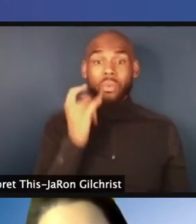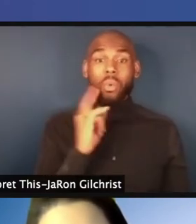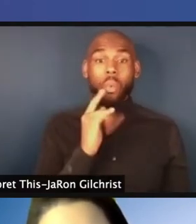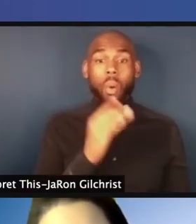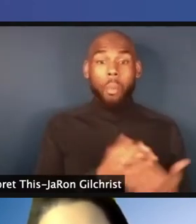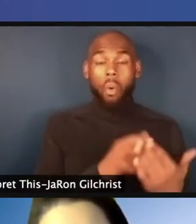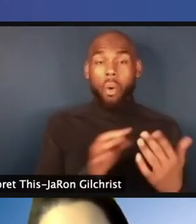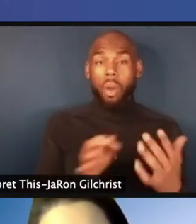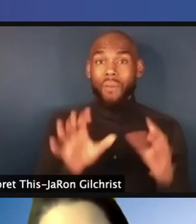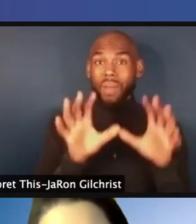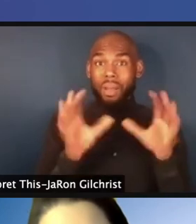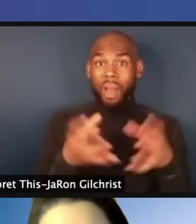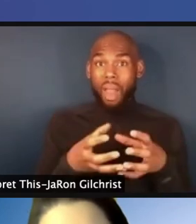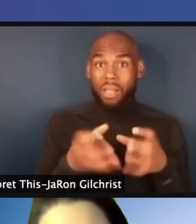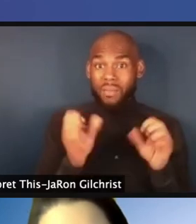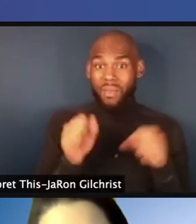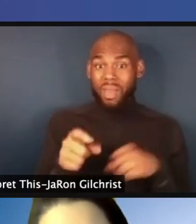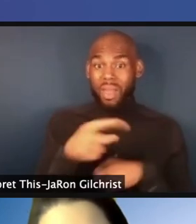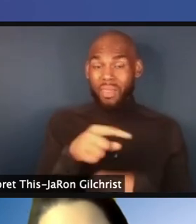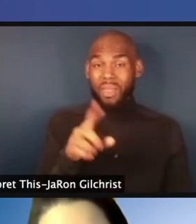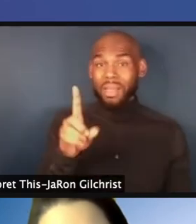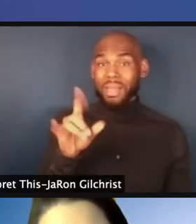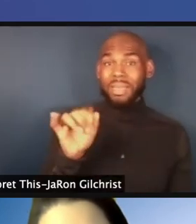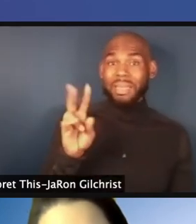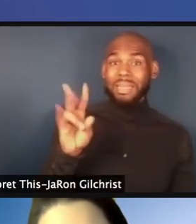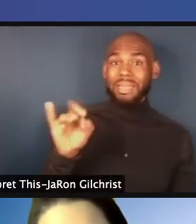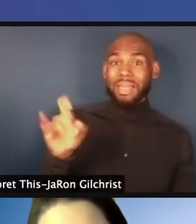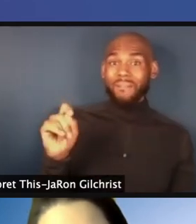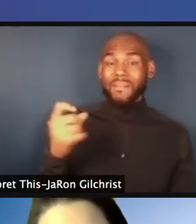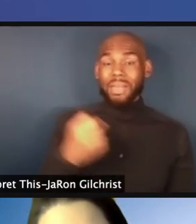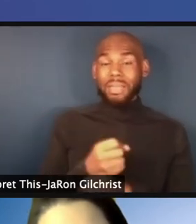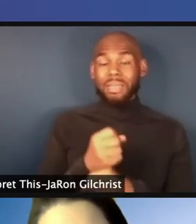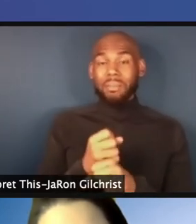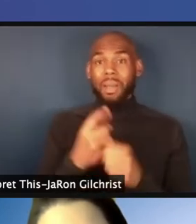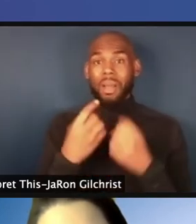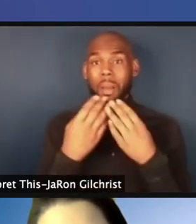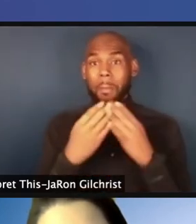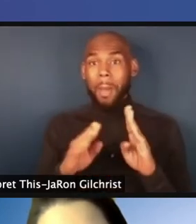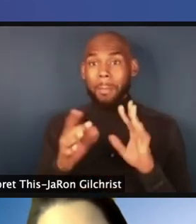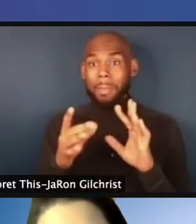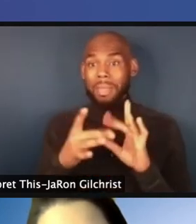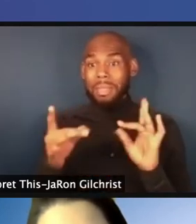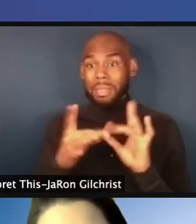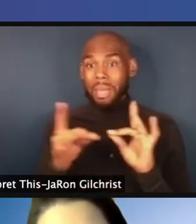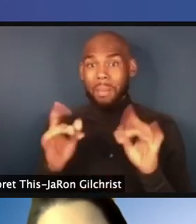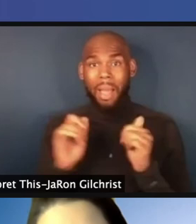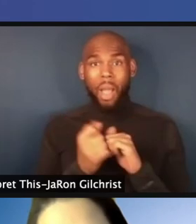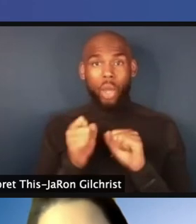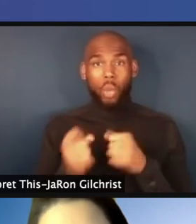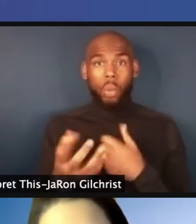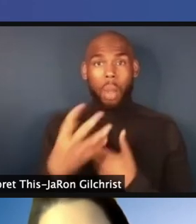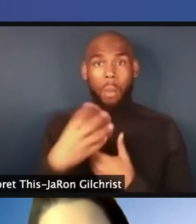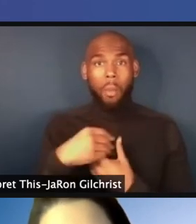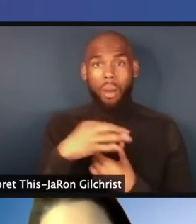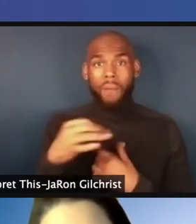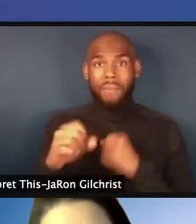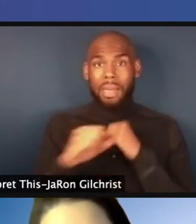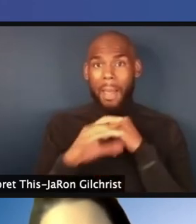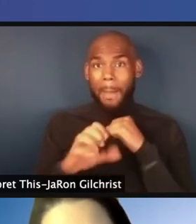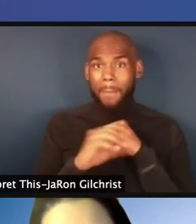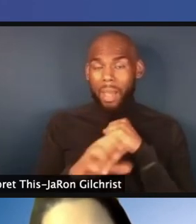that artist collective divest and make a very public statement about that? How can you actually be part of a campaign